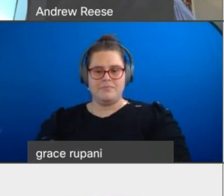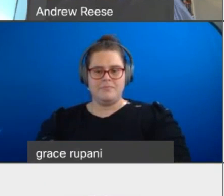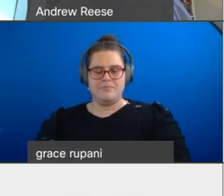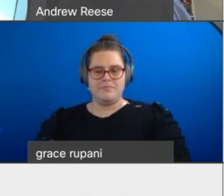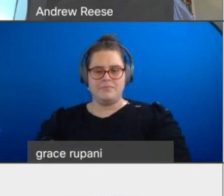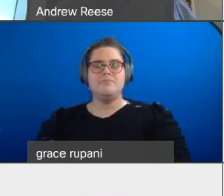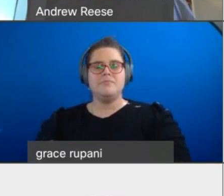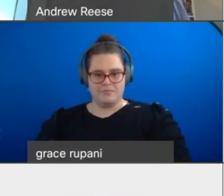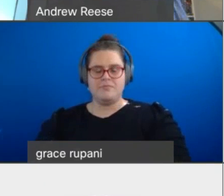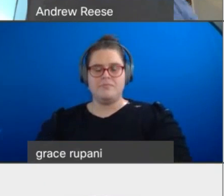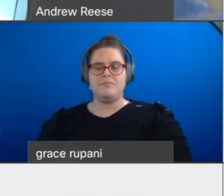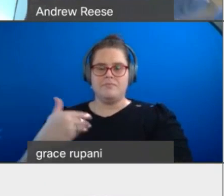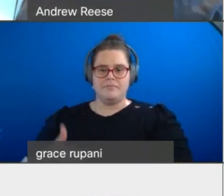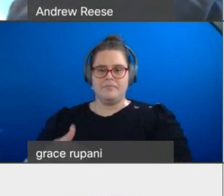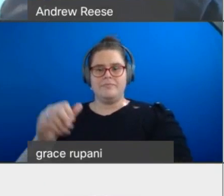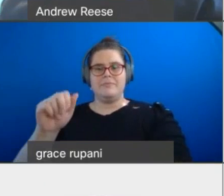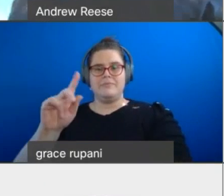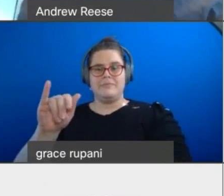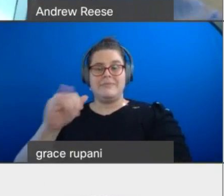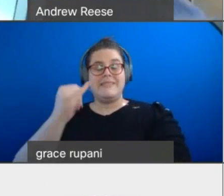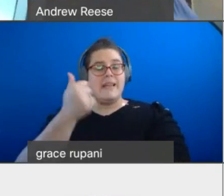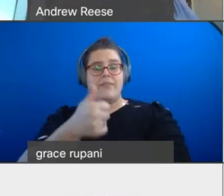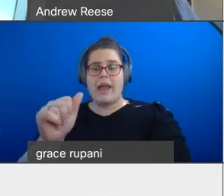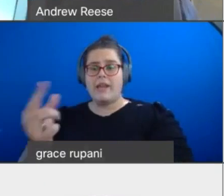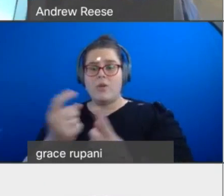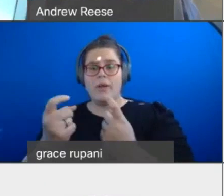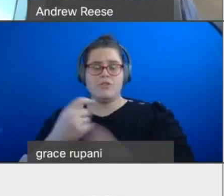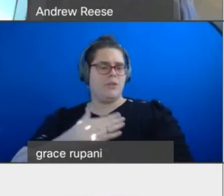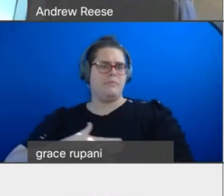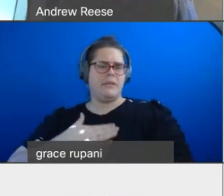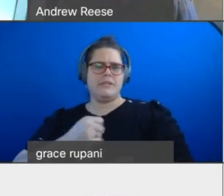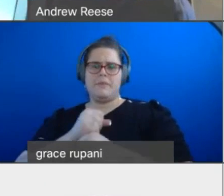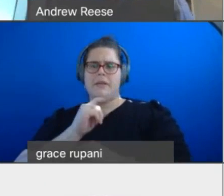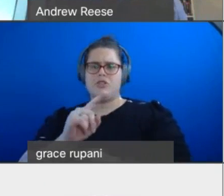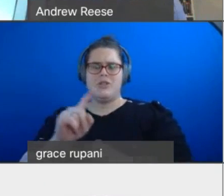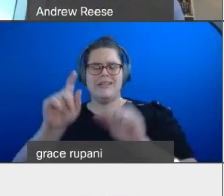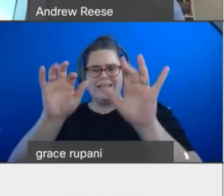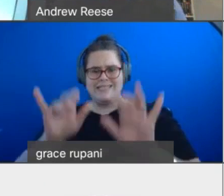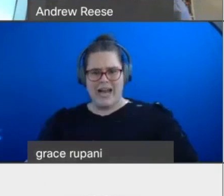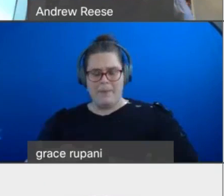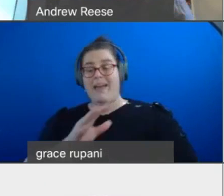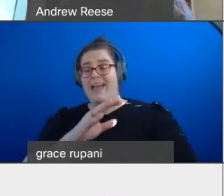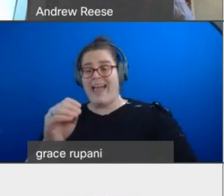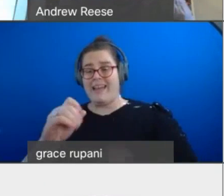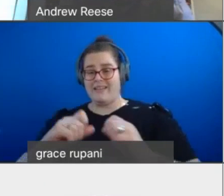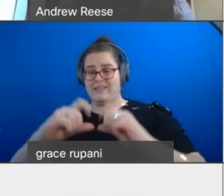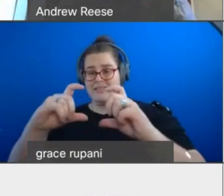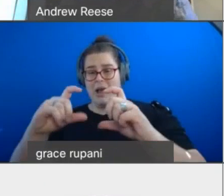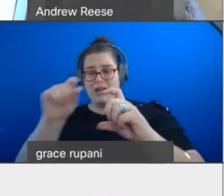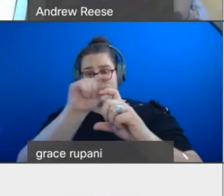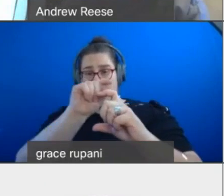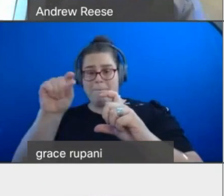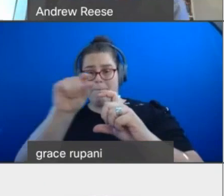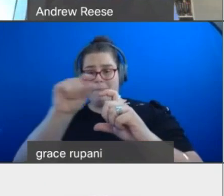If there are any questions, if people could make sure and type them to everyone, not just to participants,